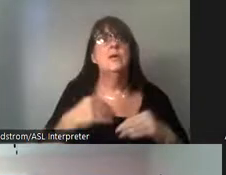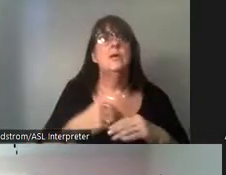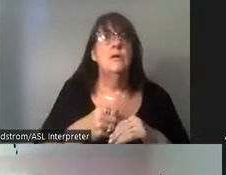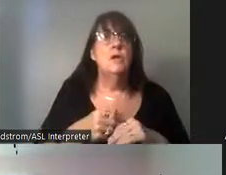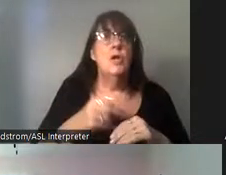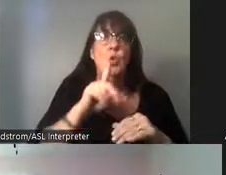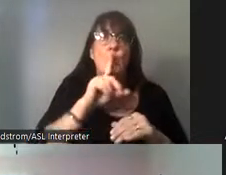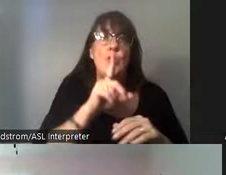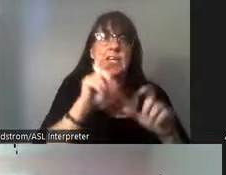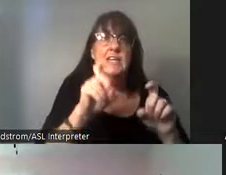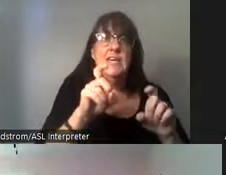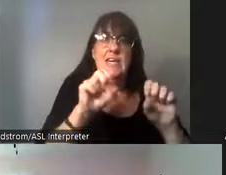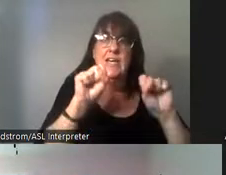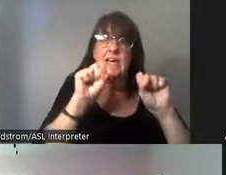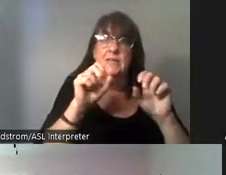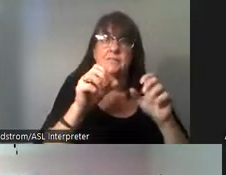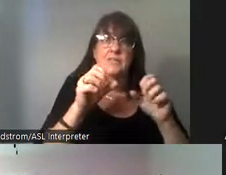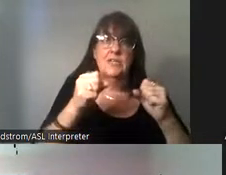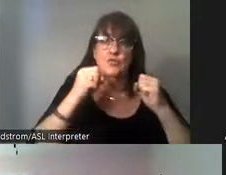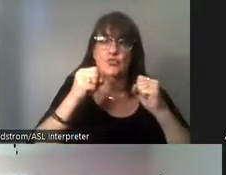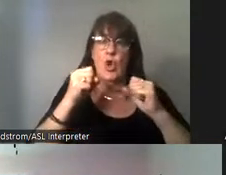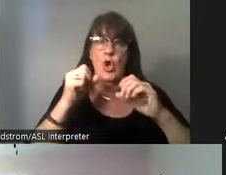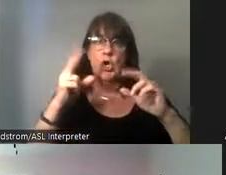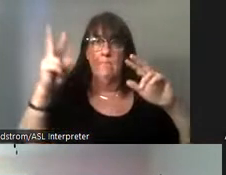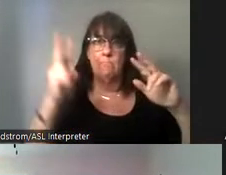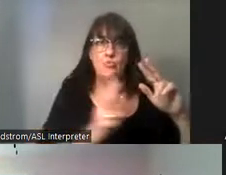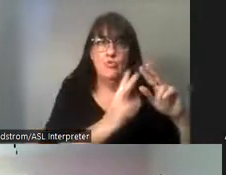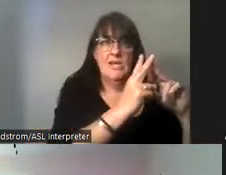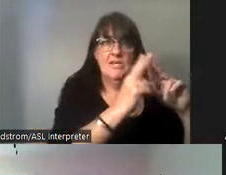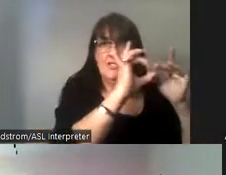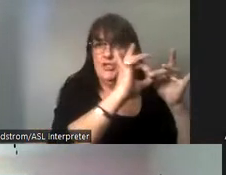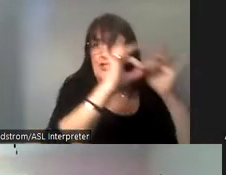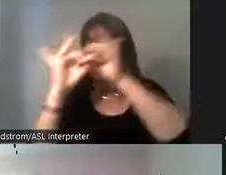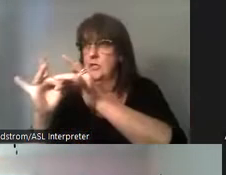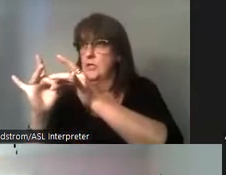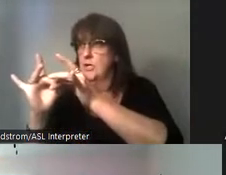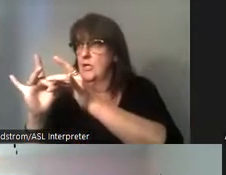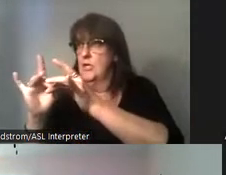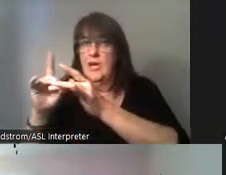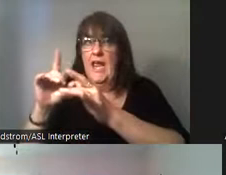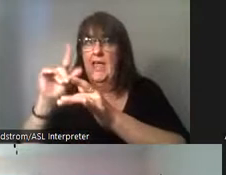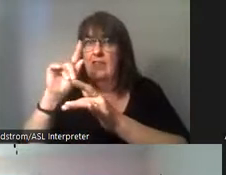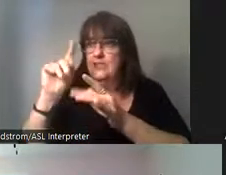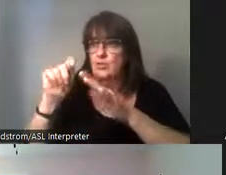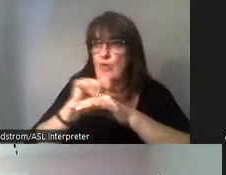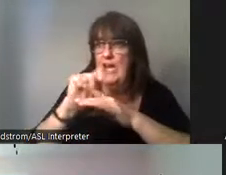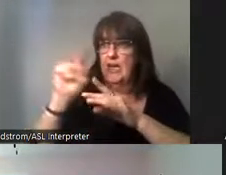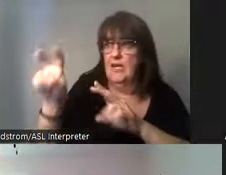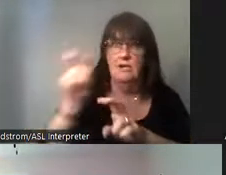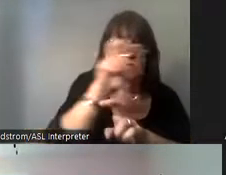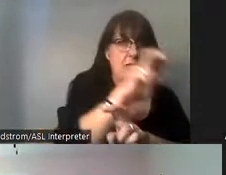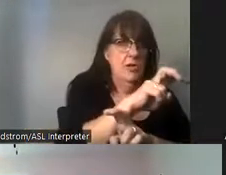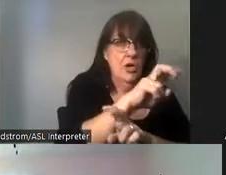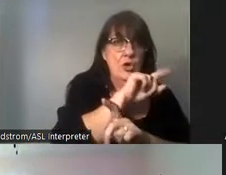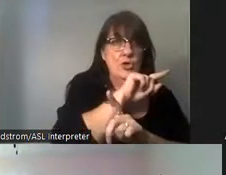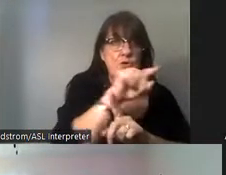really strong bridge here between the tools that are available and the training that we deliver in order to reach a place